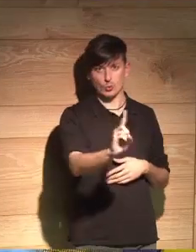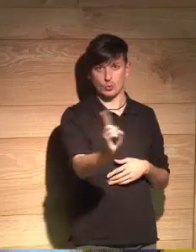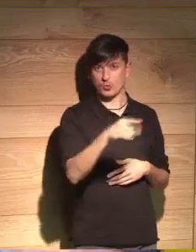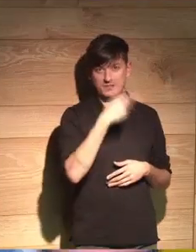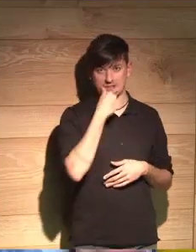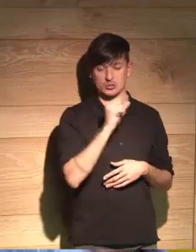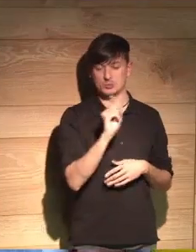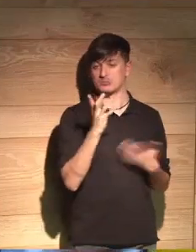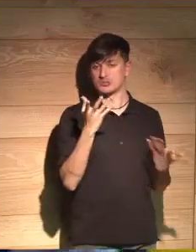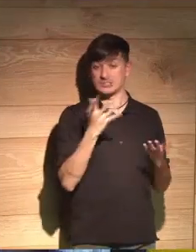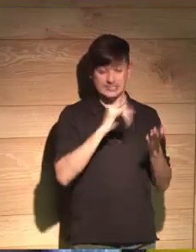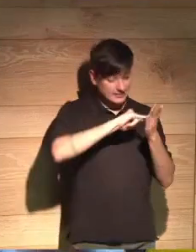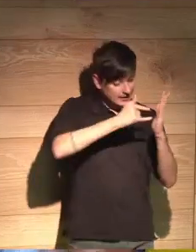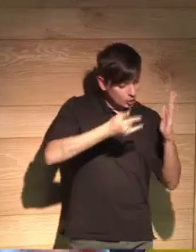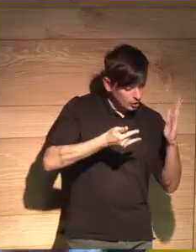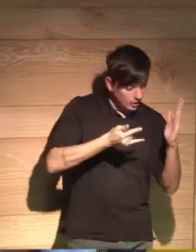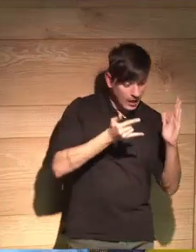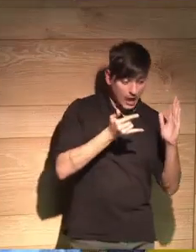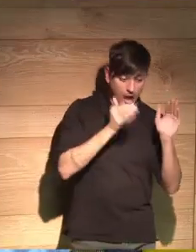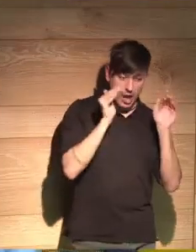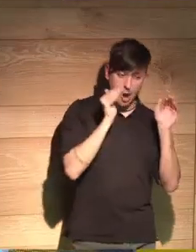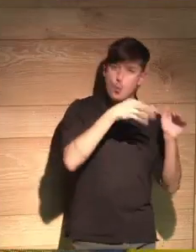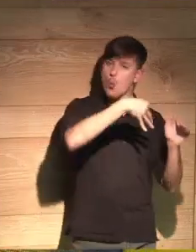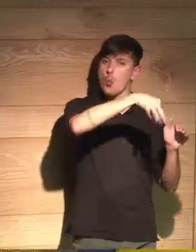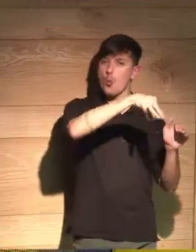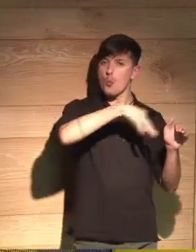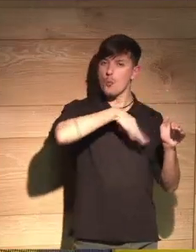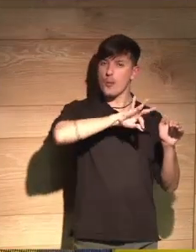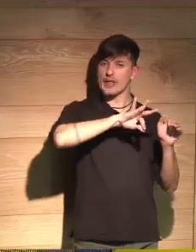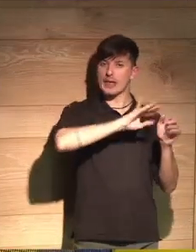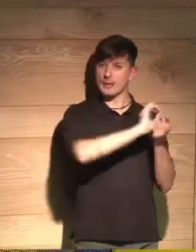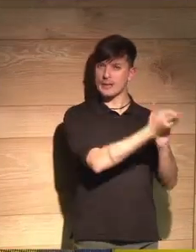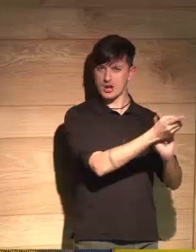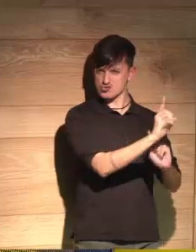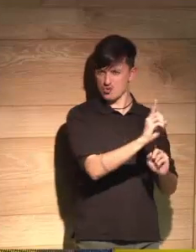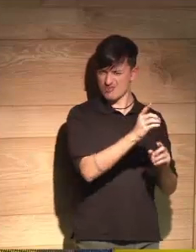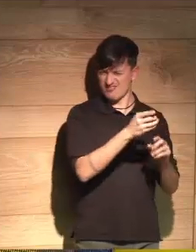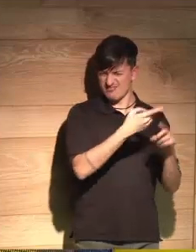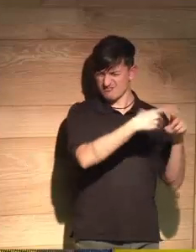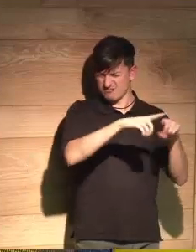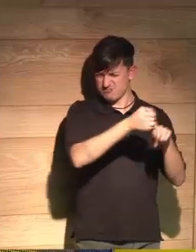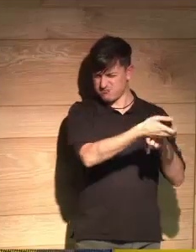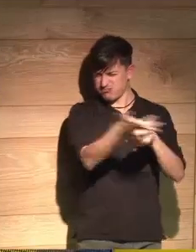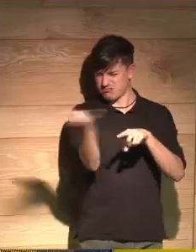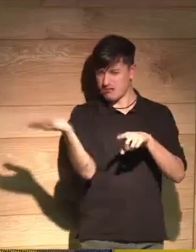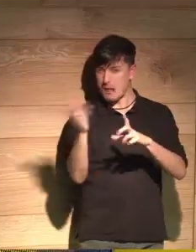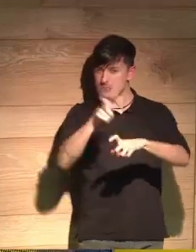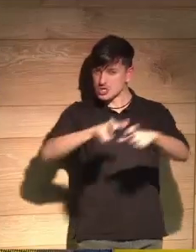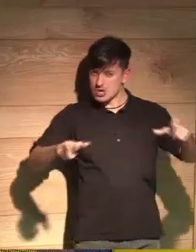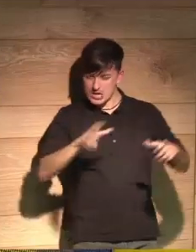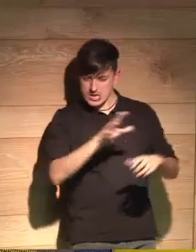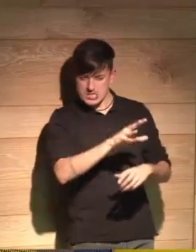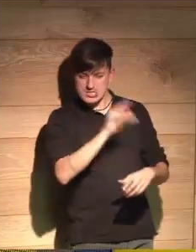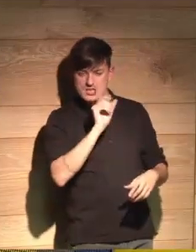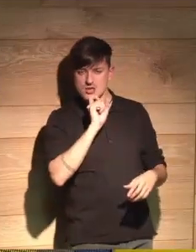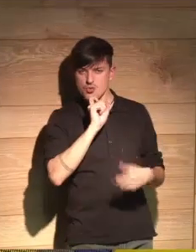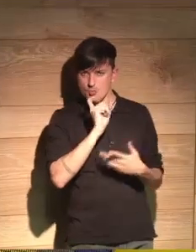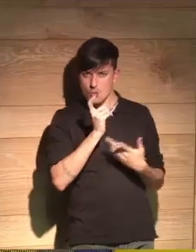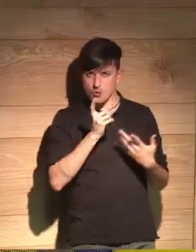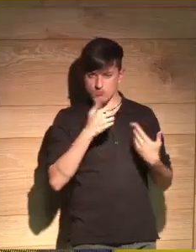be easy. And it's not only technology who can change it. It's a matter of how